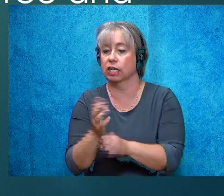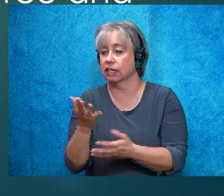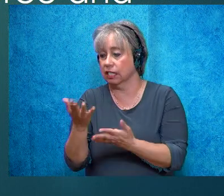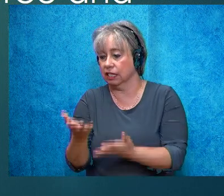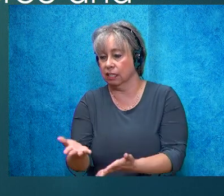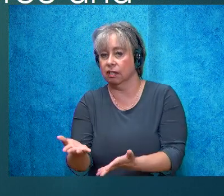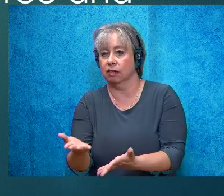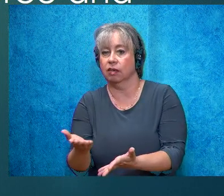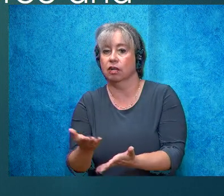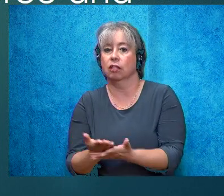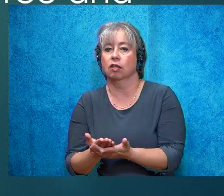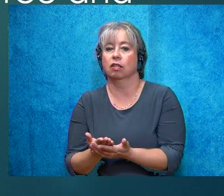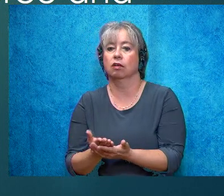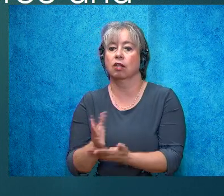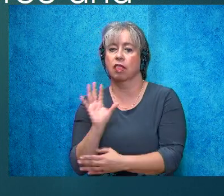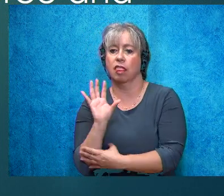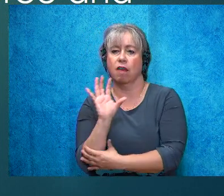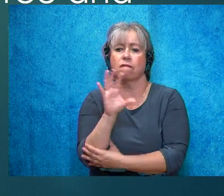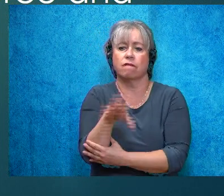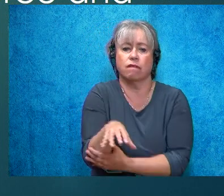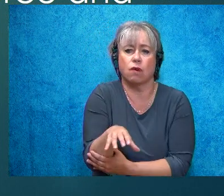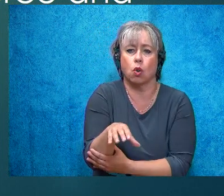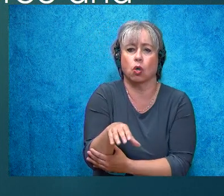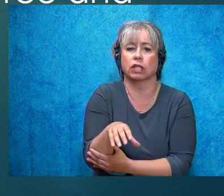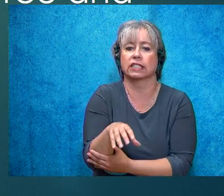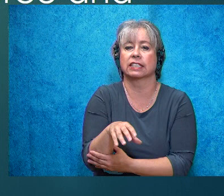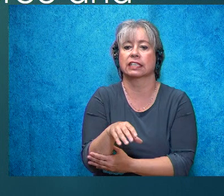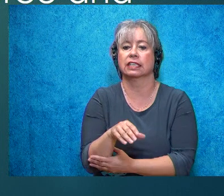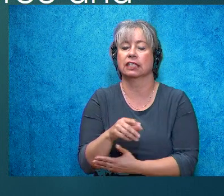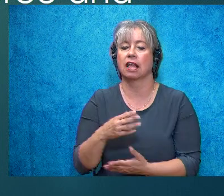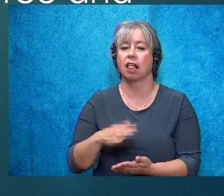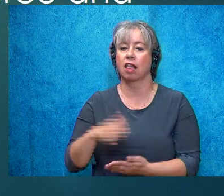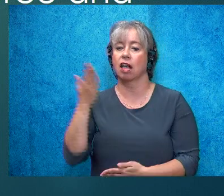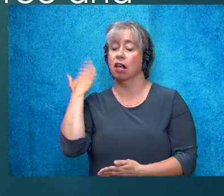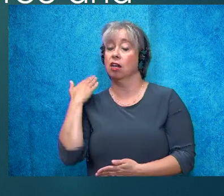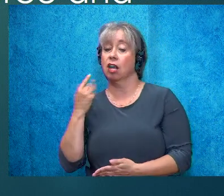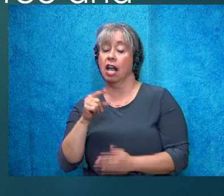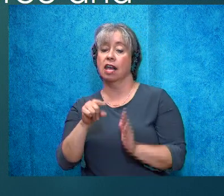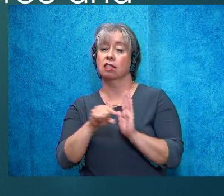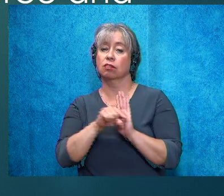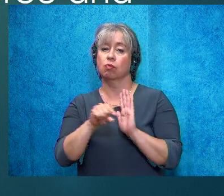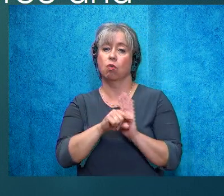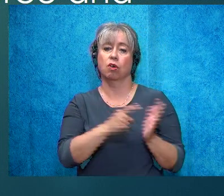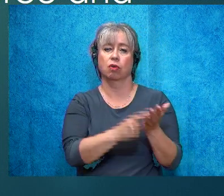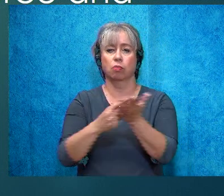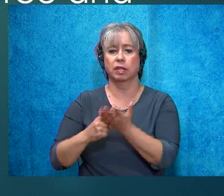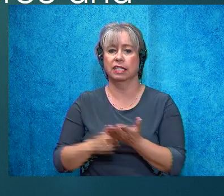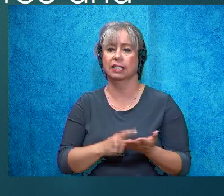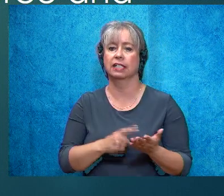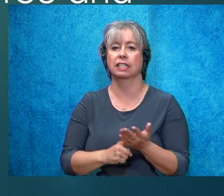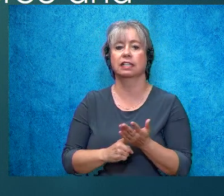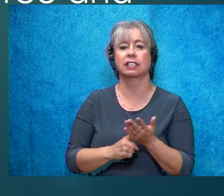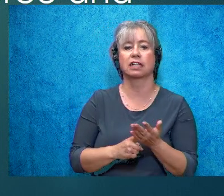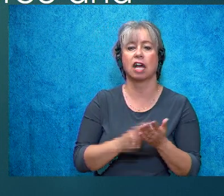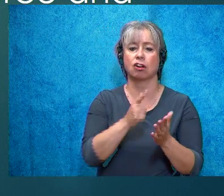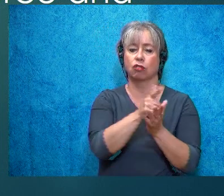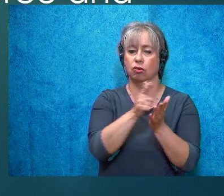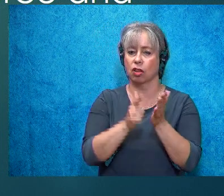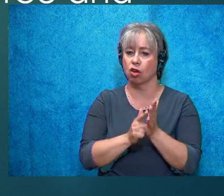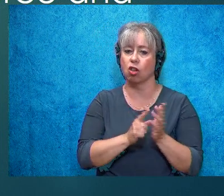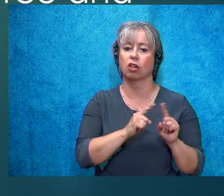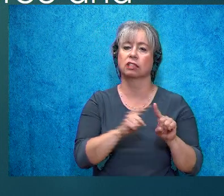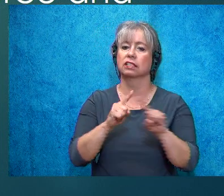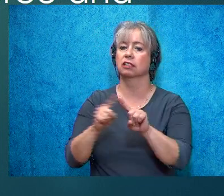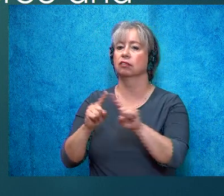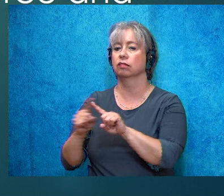This word force right here should sound familiar to you. Last quarter we covered all kinds of Newton's laws and forces. But here's